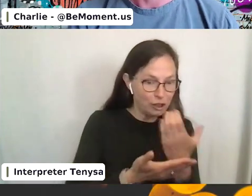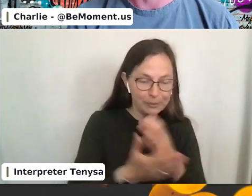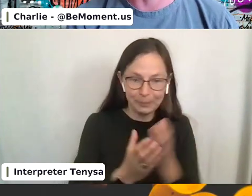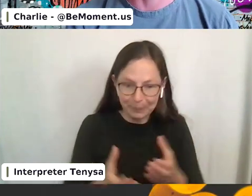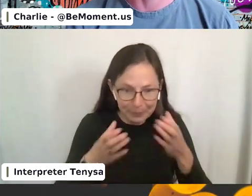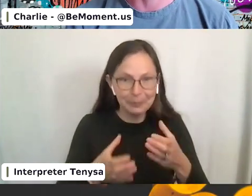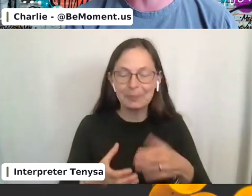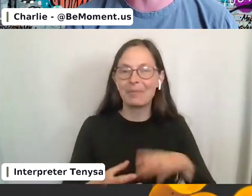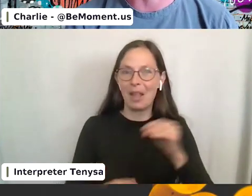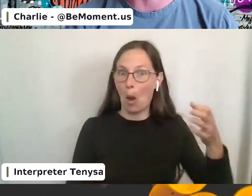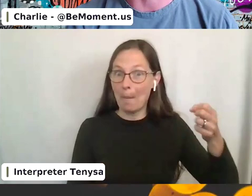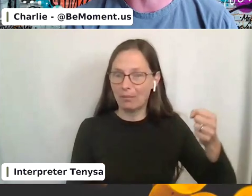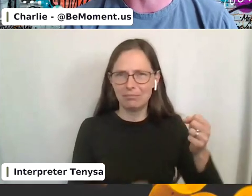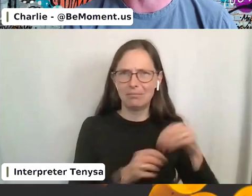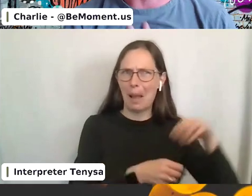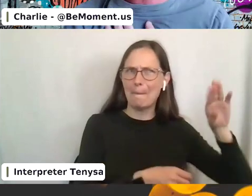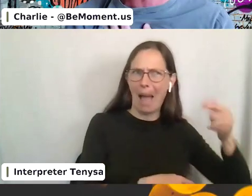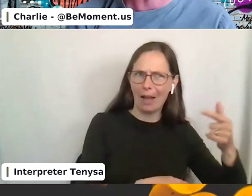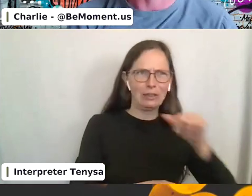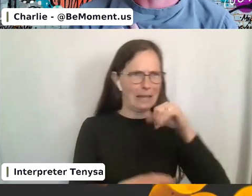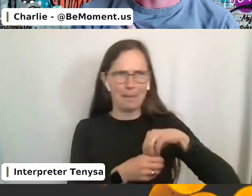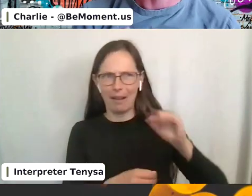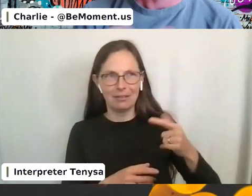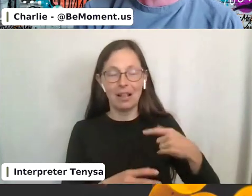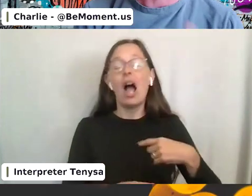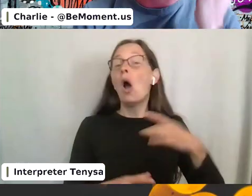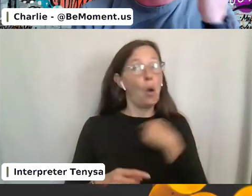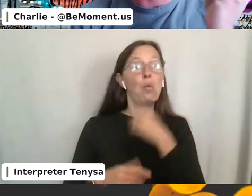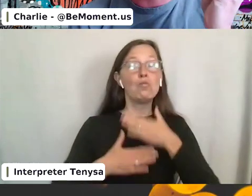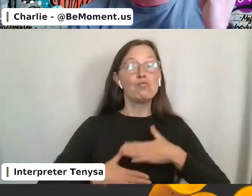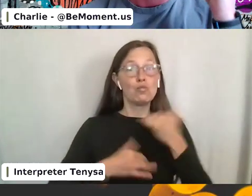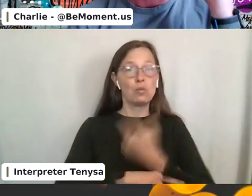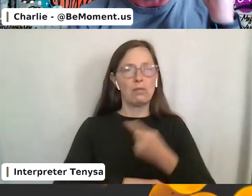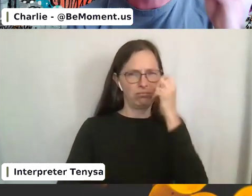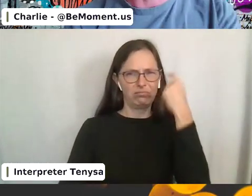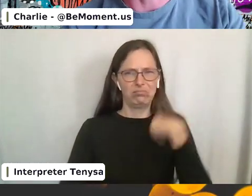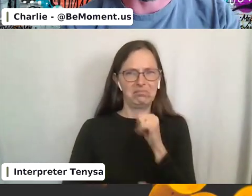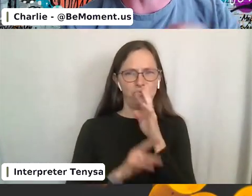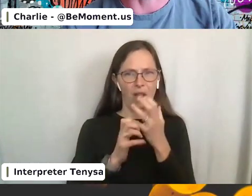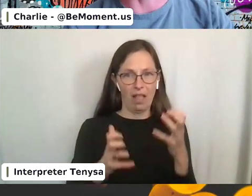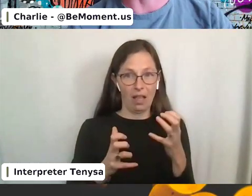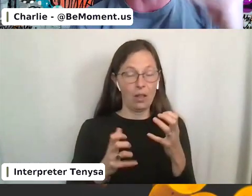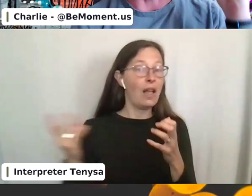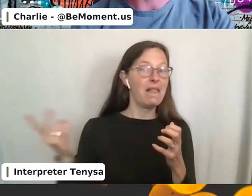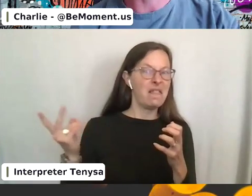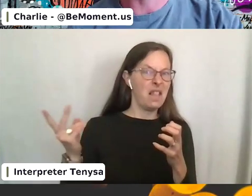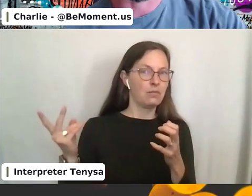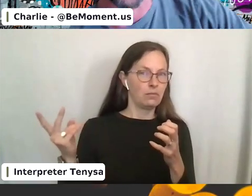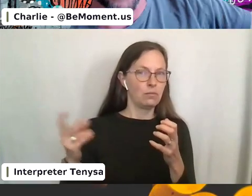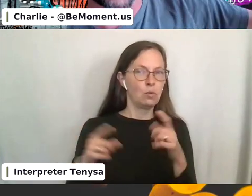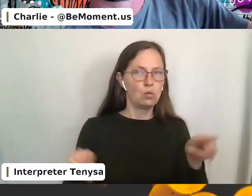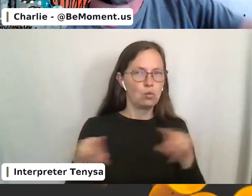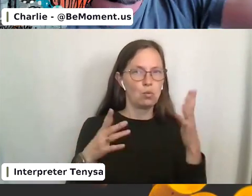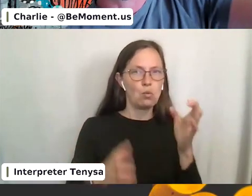not. We are going to have some fun today. I'm not going to talk a lot because these two you want to hear talk more than me. You listen to them